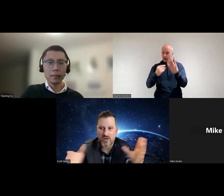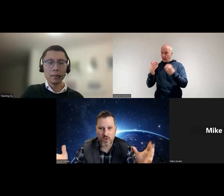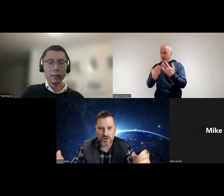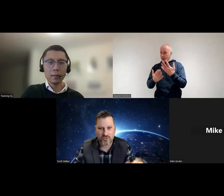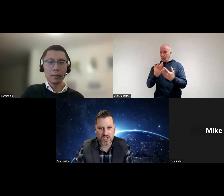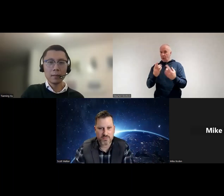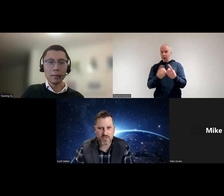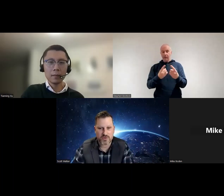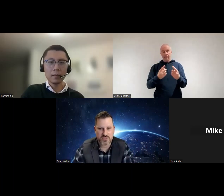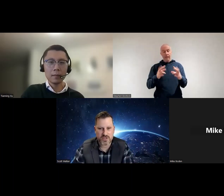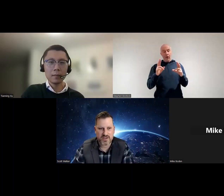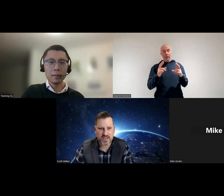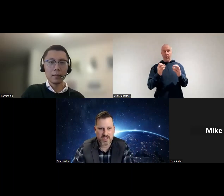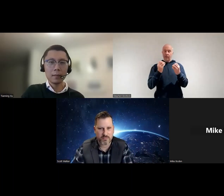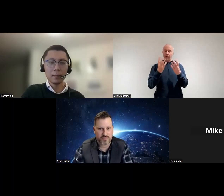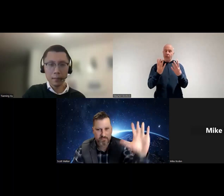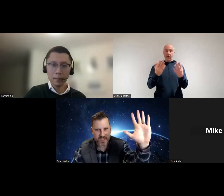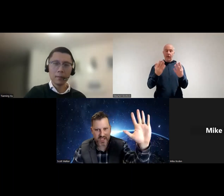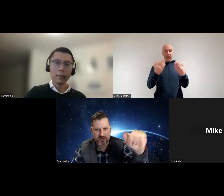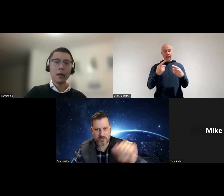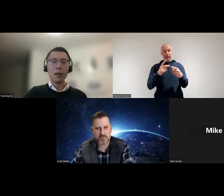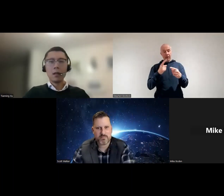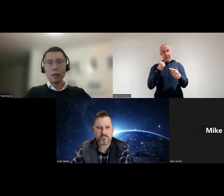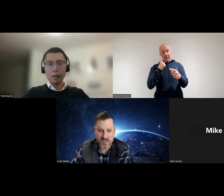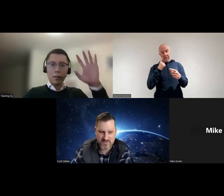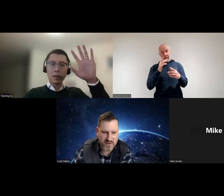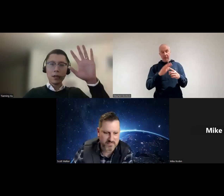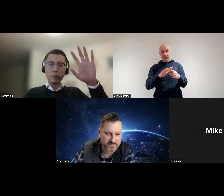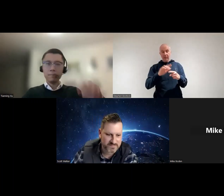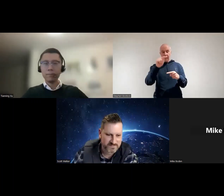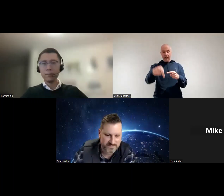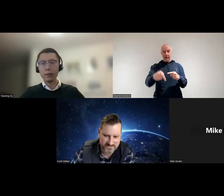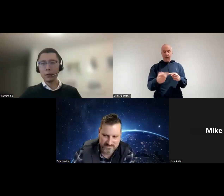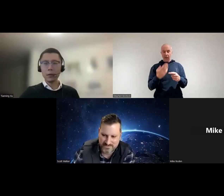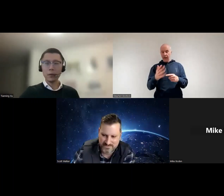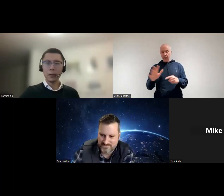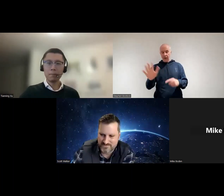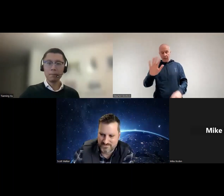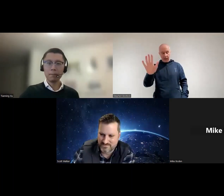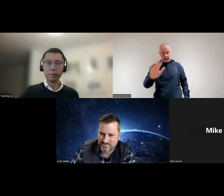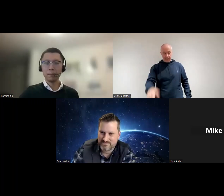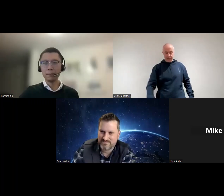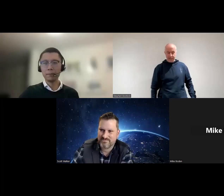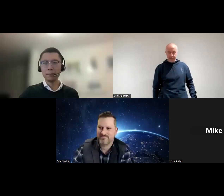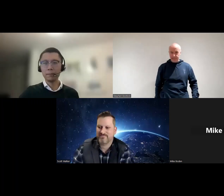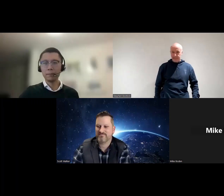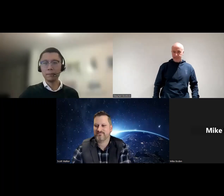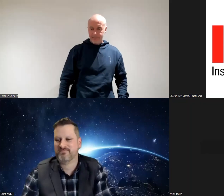and I hope you have a wonderful evening, and we'll see you again next month. Thank you everybody. Bye for now. Thank you. Have a good evening.